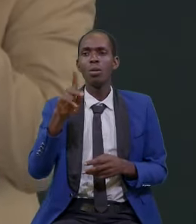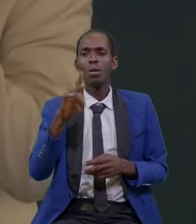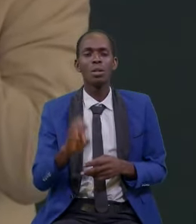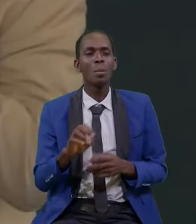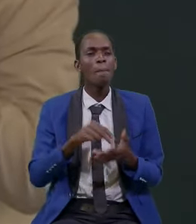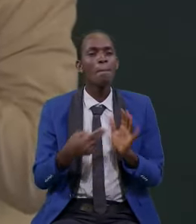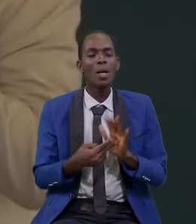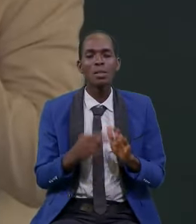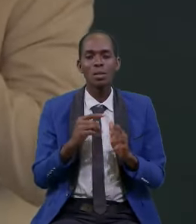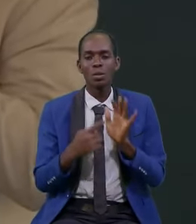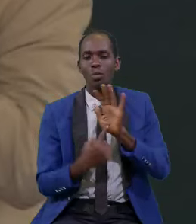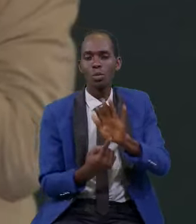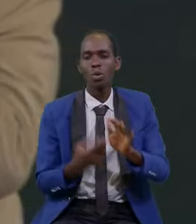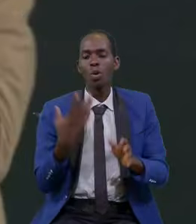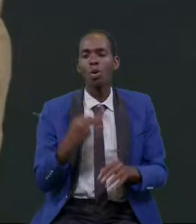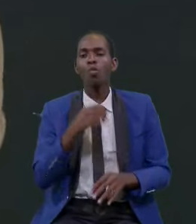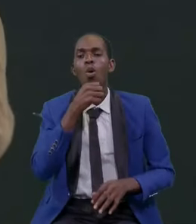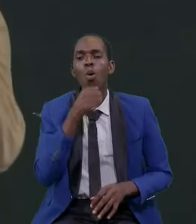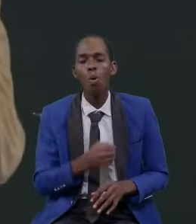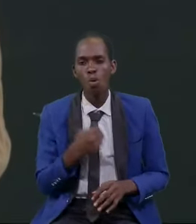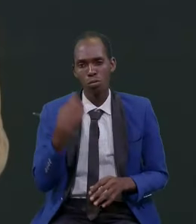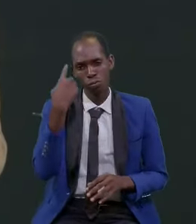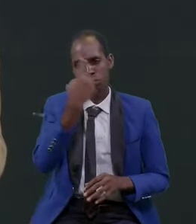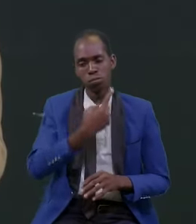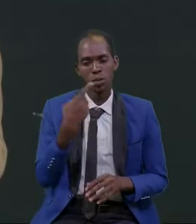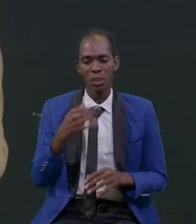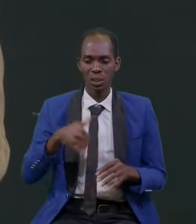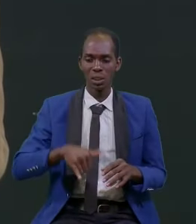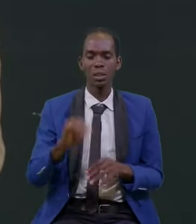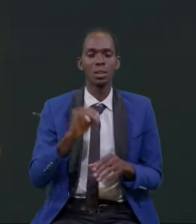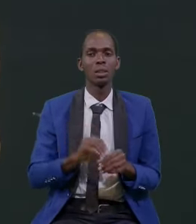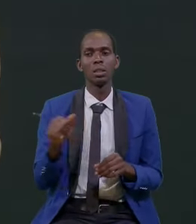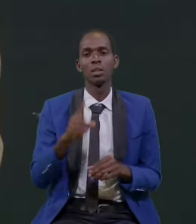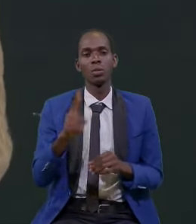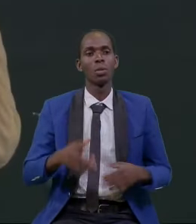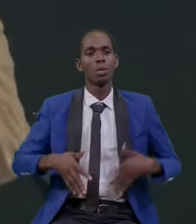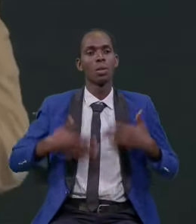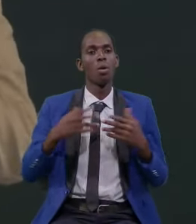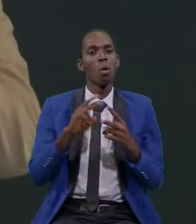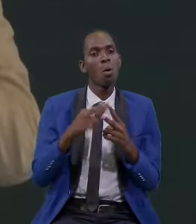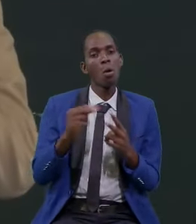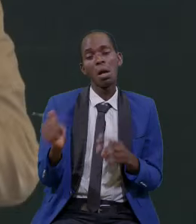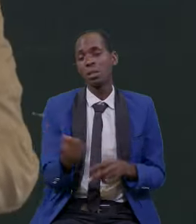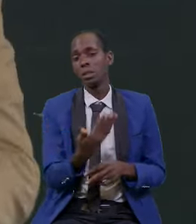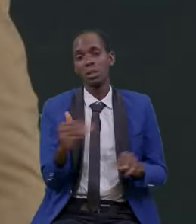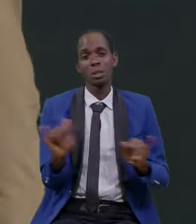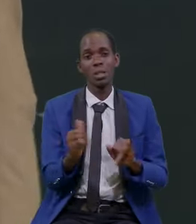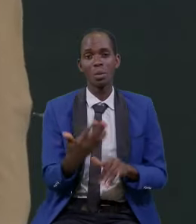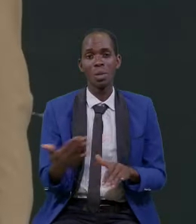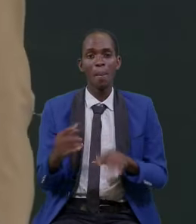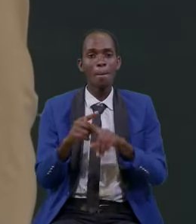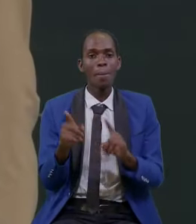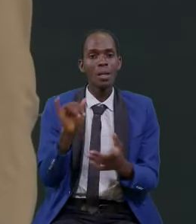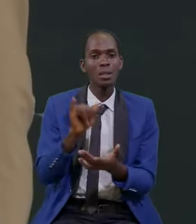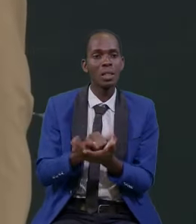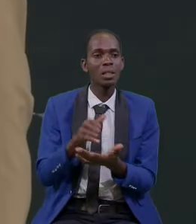old man still in somebody's life, or any such thing, but that it should be holy